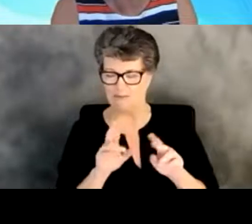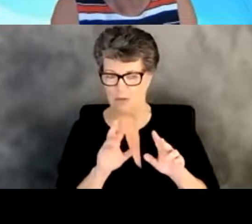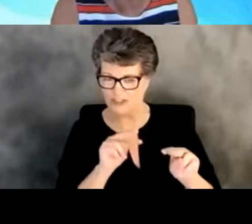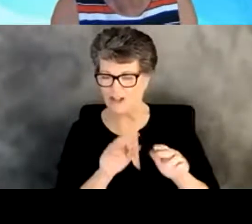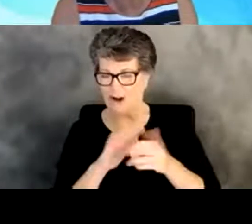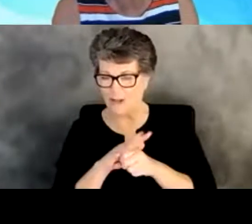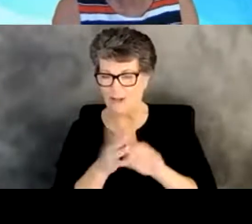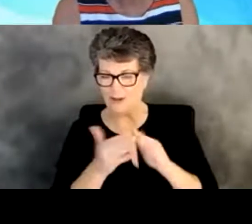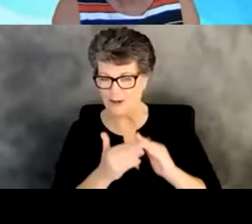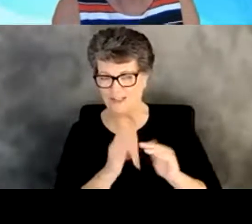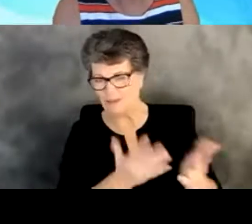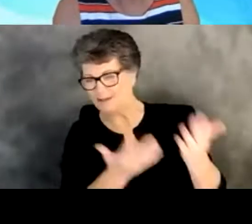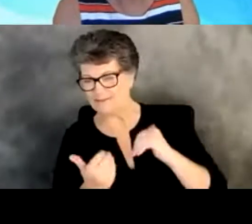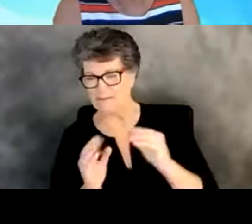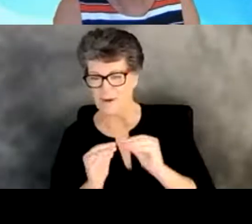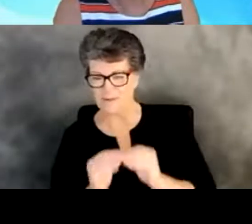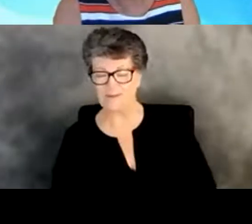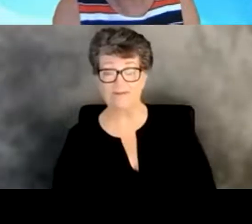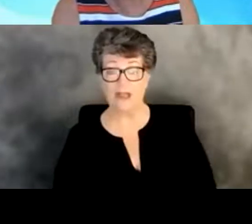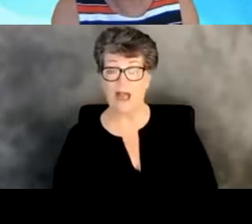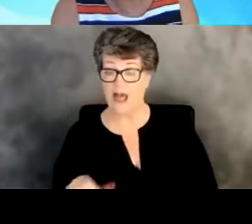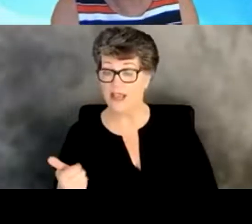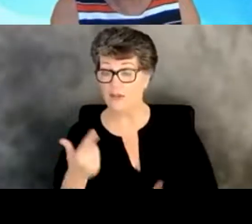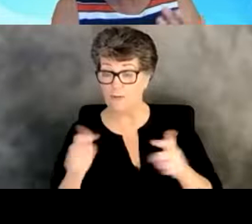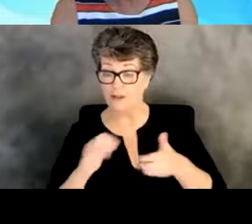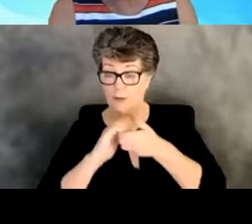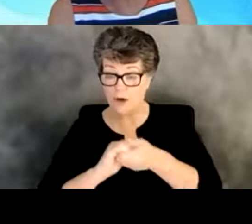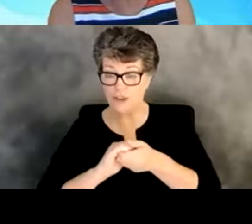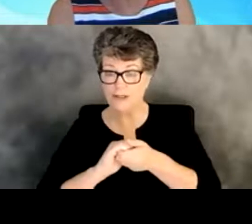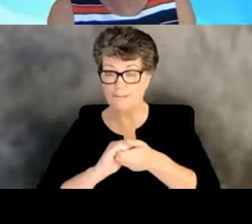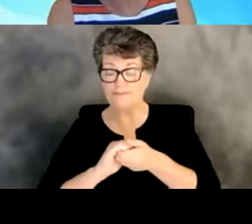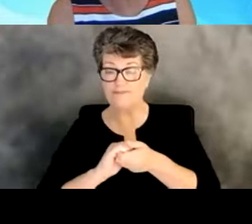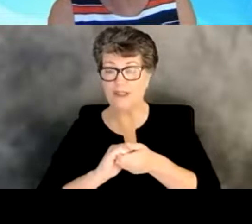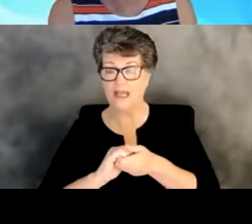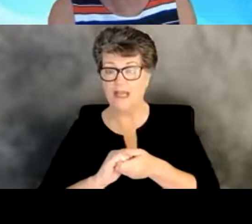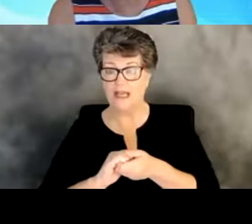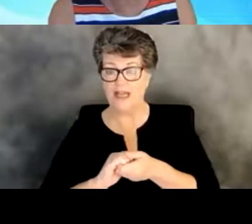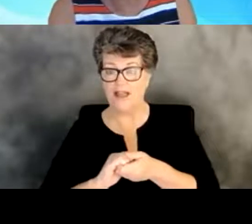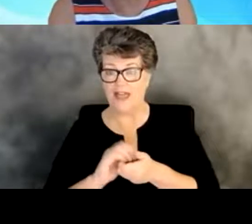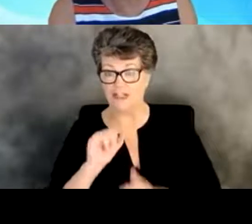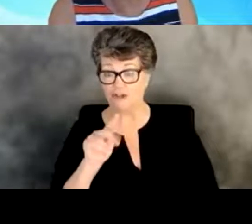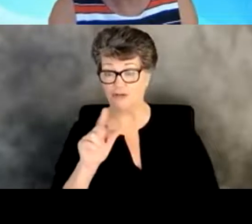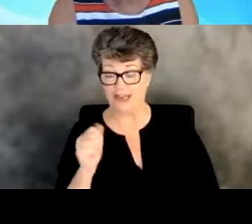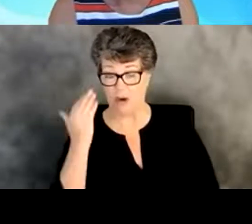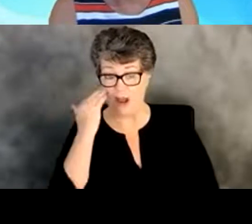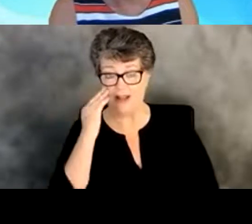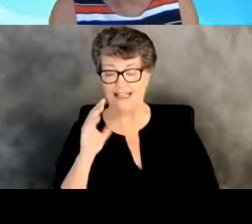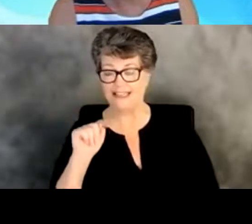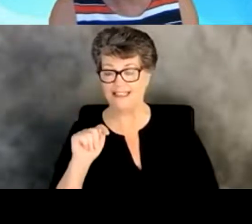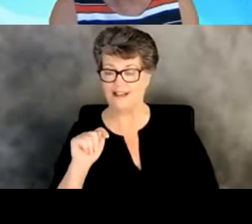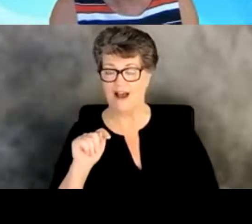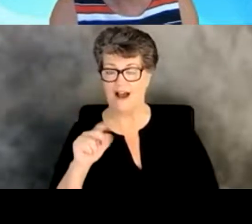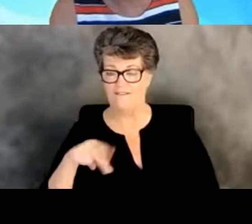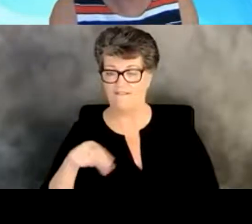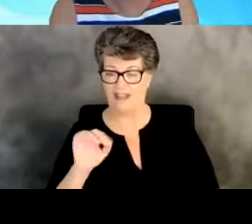to bring more with us. Another major partnership is that Sarita is well aware of is the Philanthropy. We